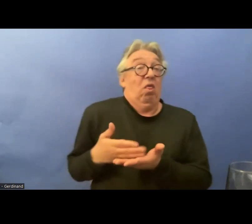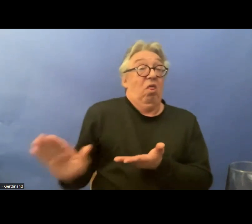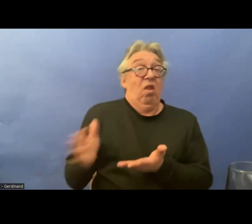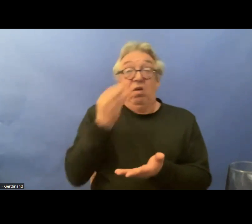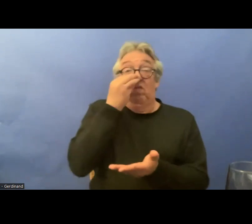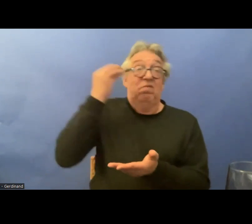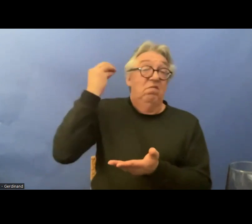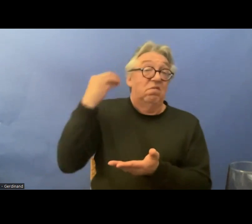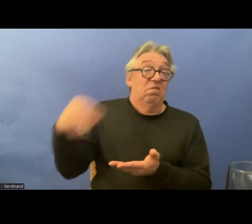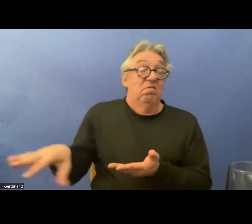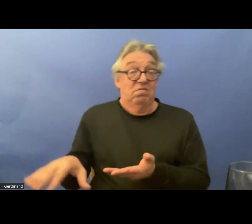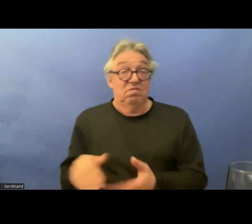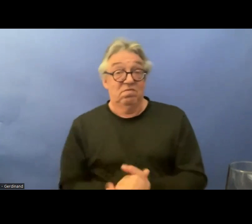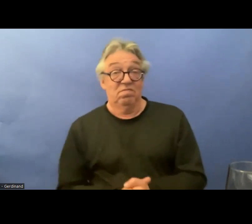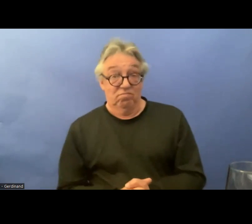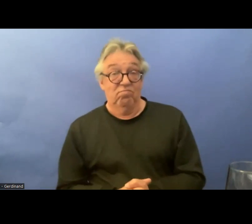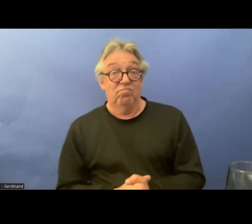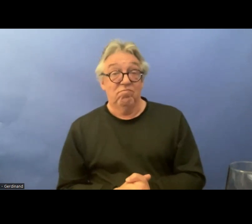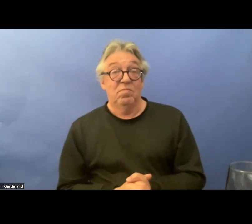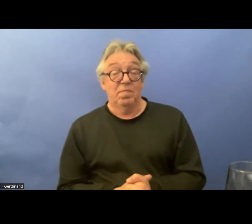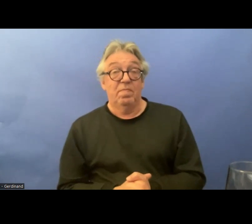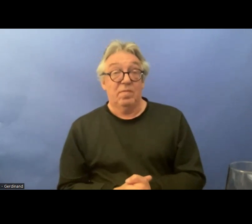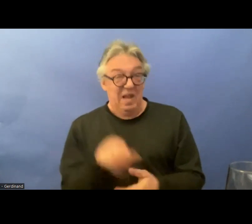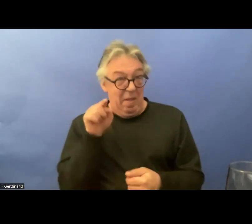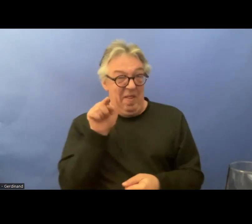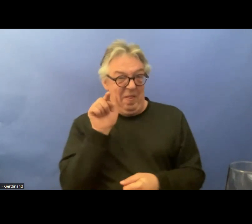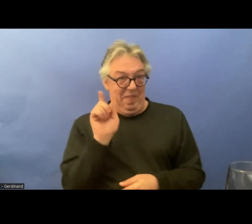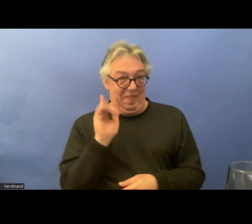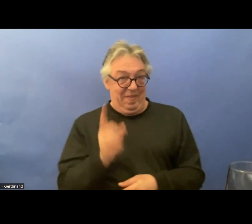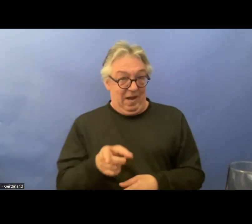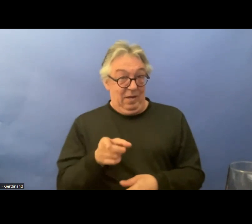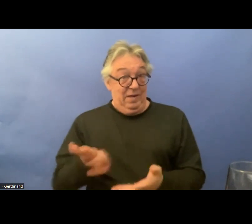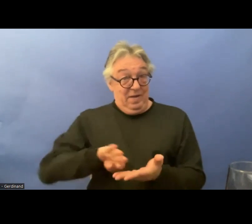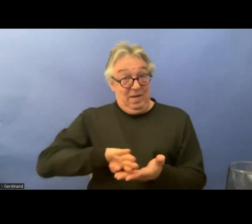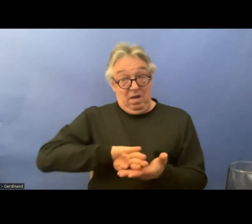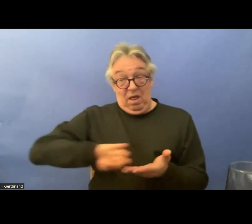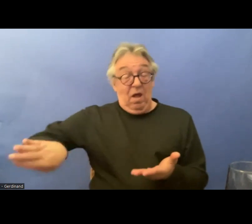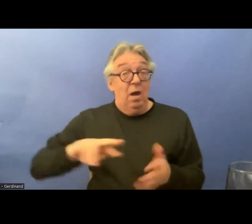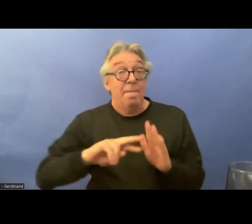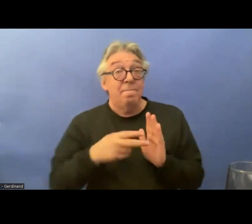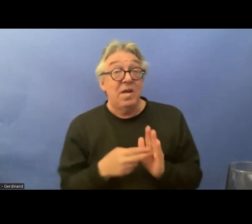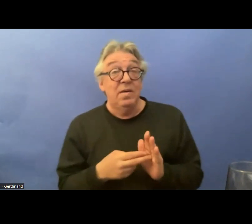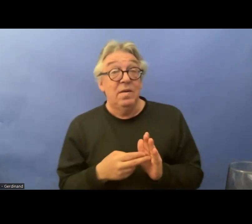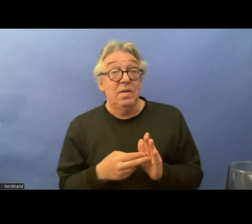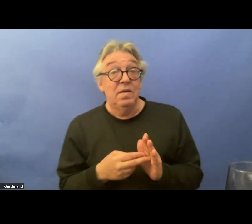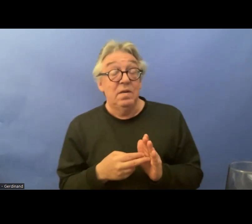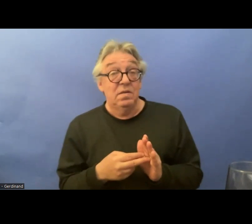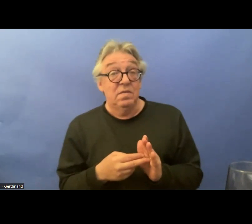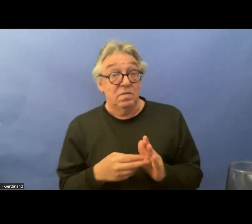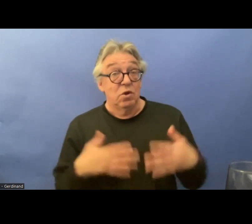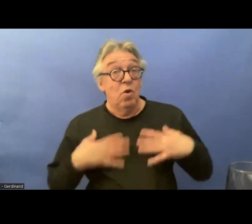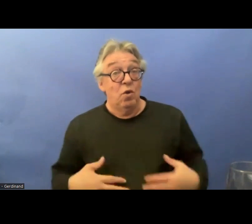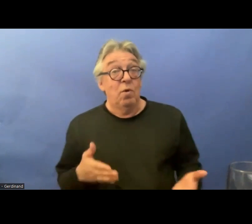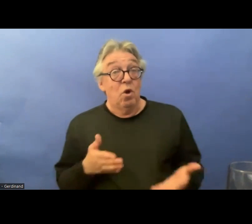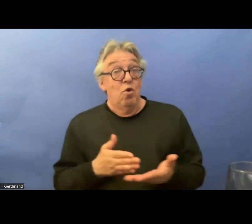in emergency responses. Such exclusions is not only a loss of potential, but it's a violation of